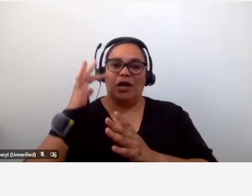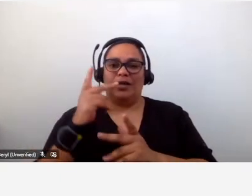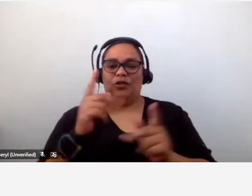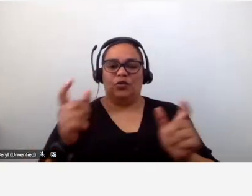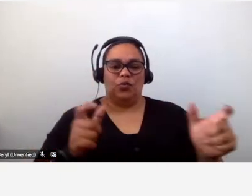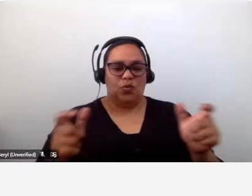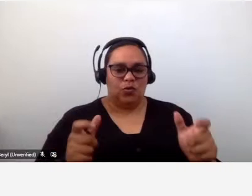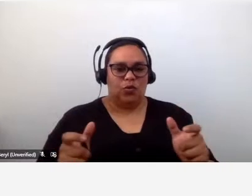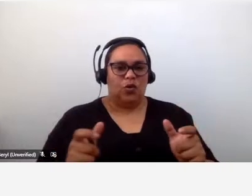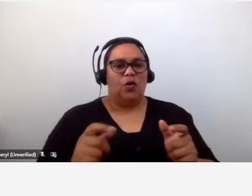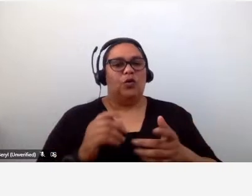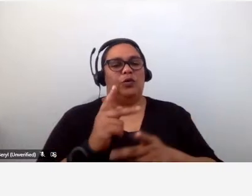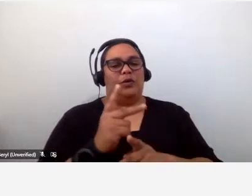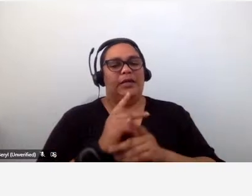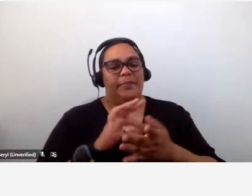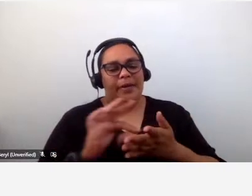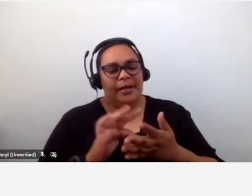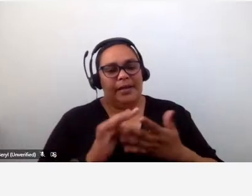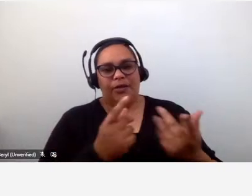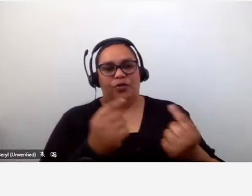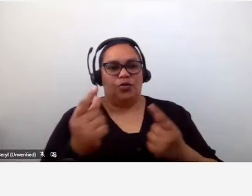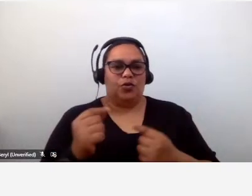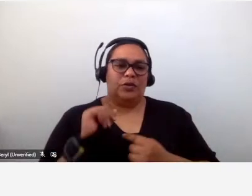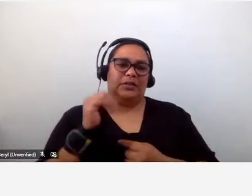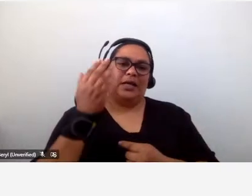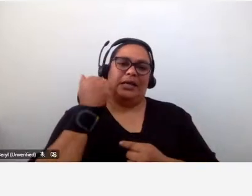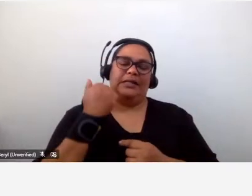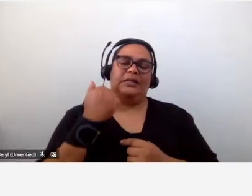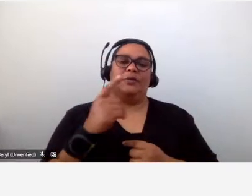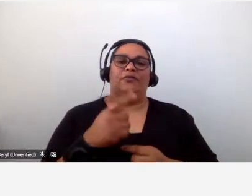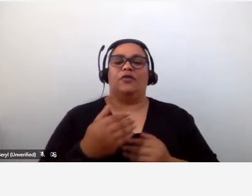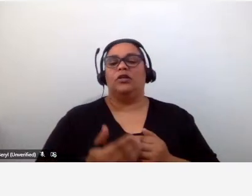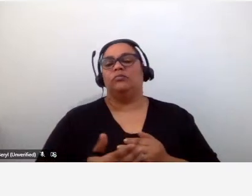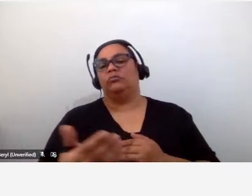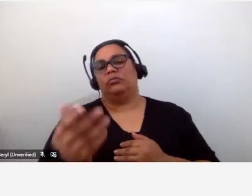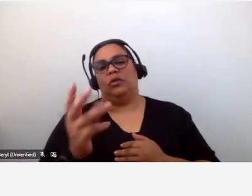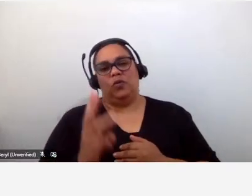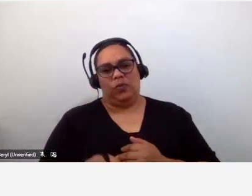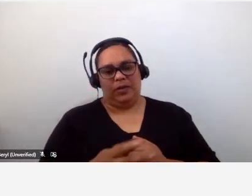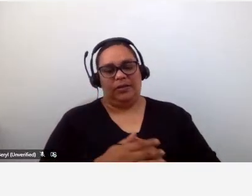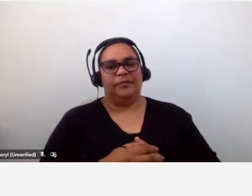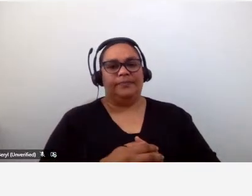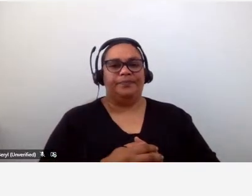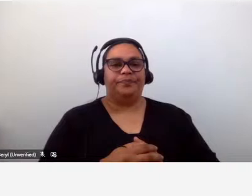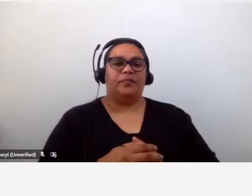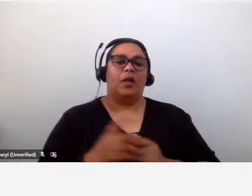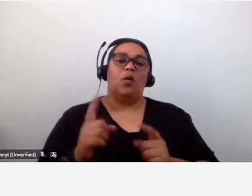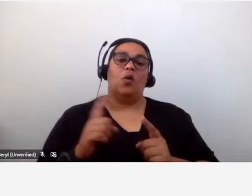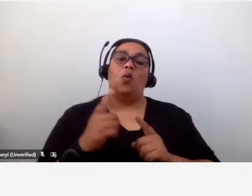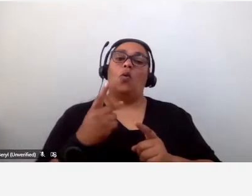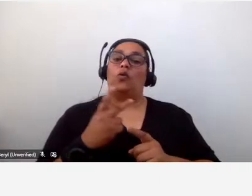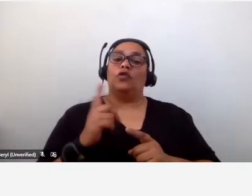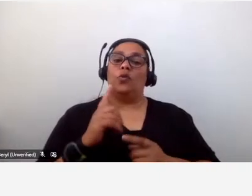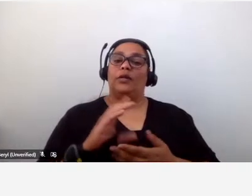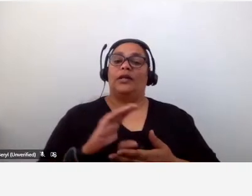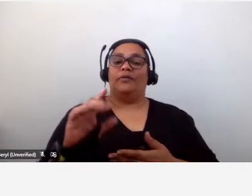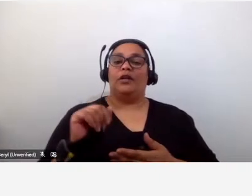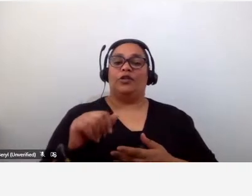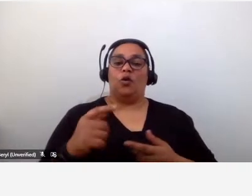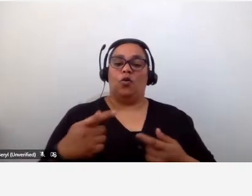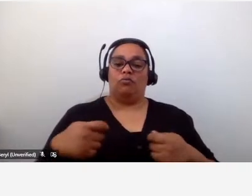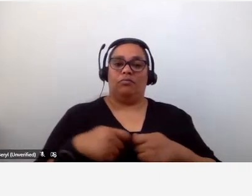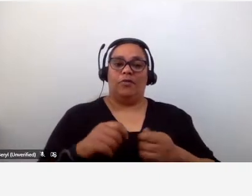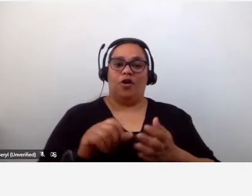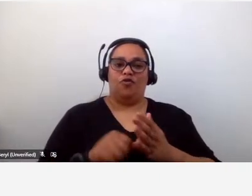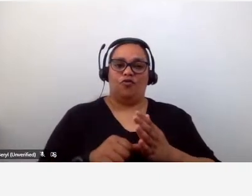it? I think that is an important aspects of us going forward, certainly going forward. And also the allocation of the conditional grant.